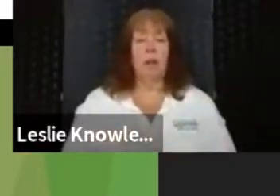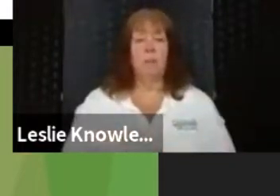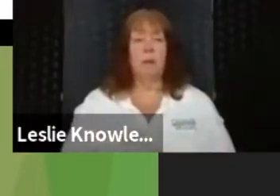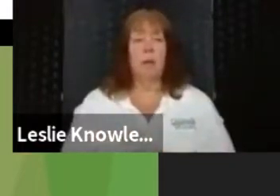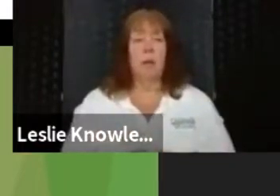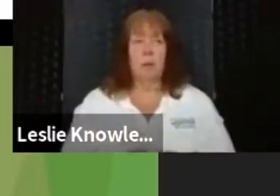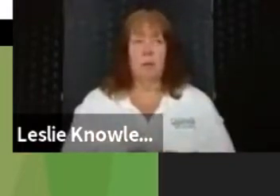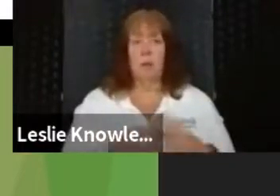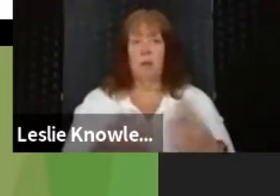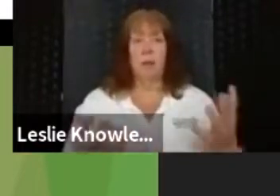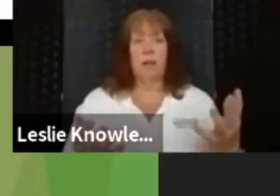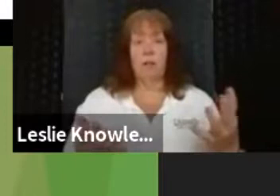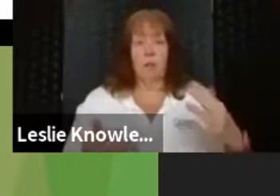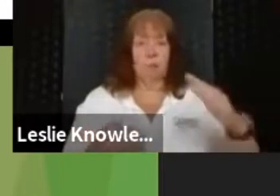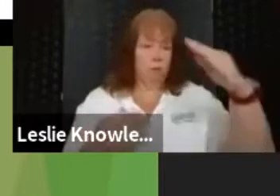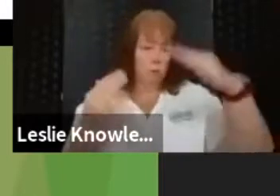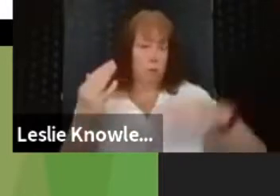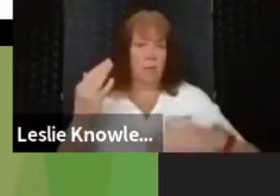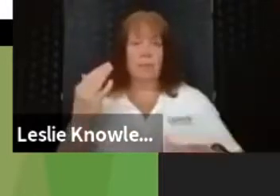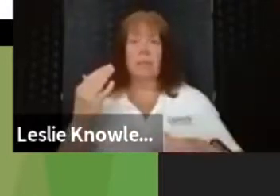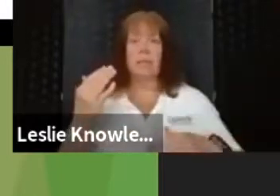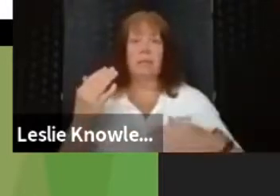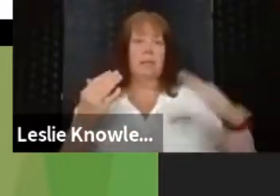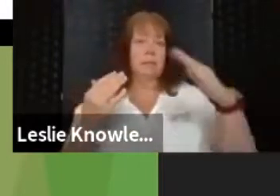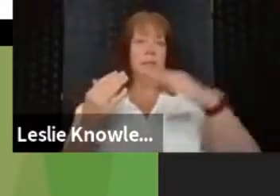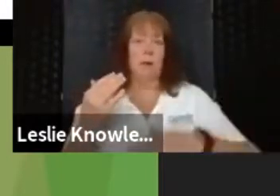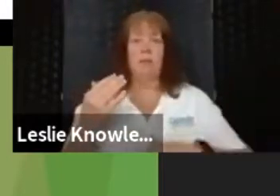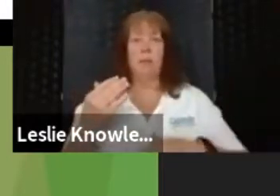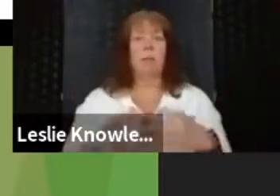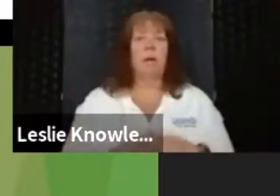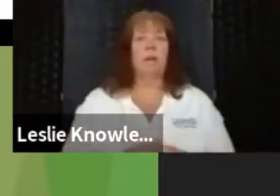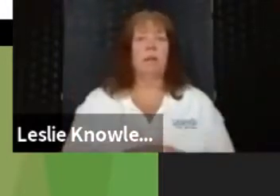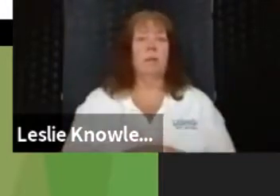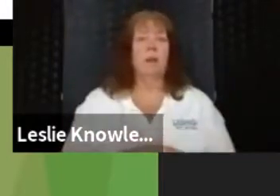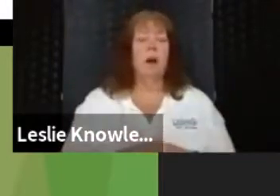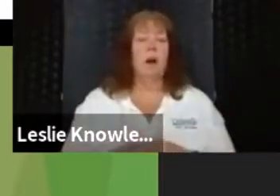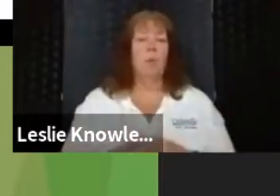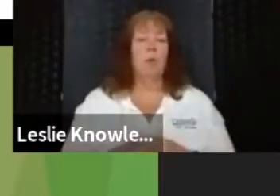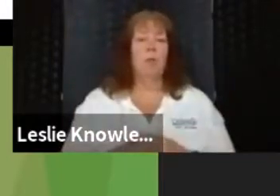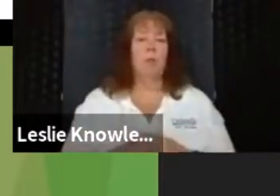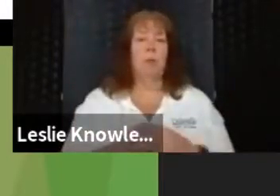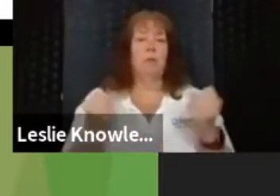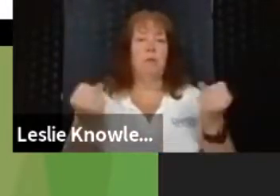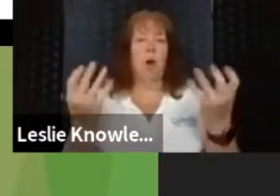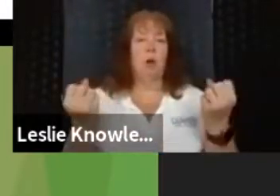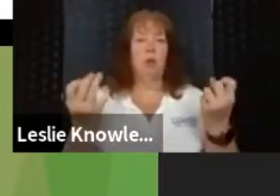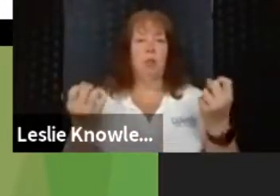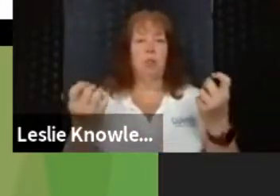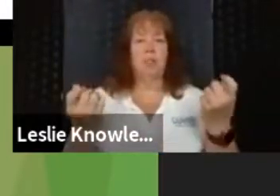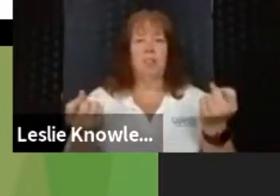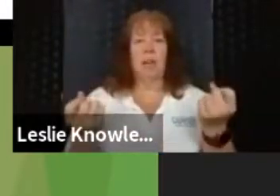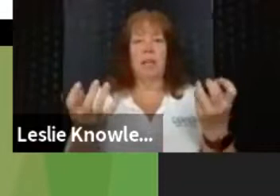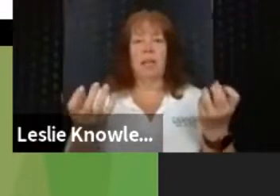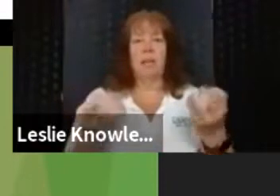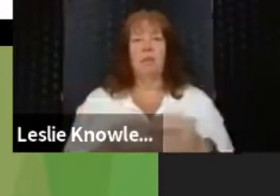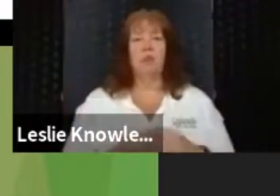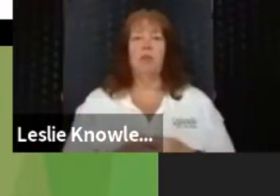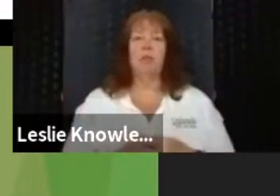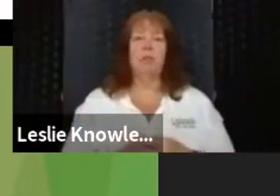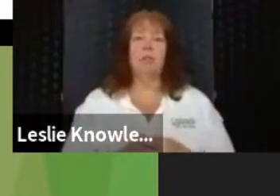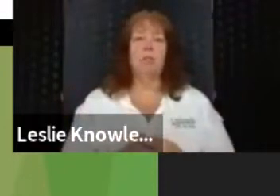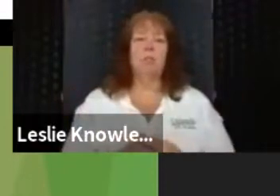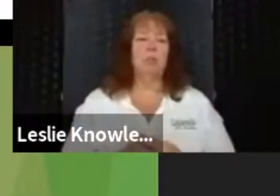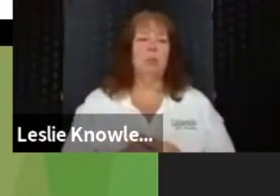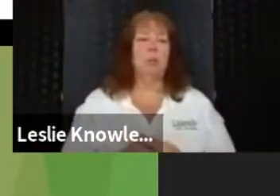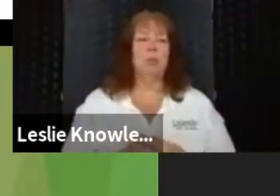professional development, verifying that this is what I did, this is how I felt about it. We're doing vlogs, which is signing